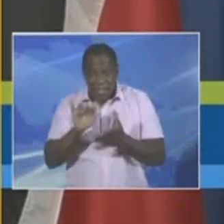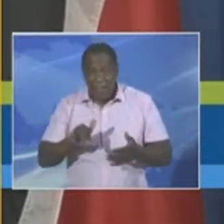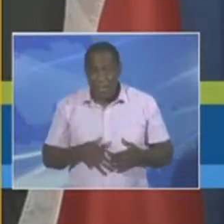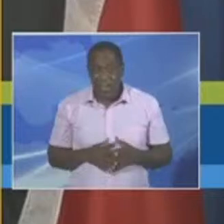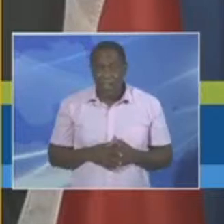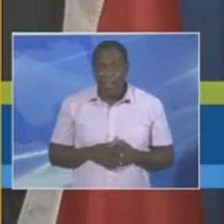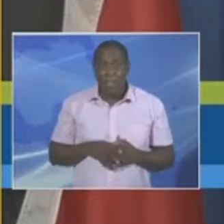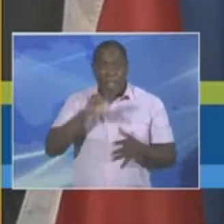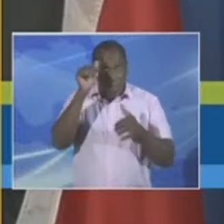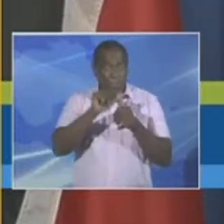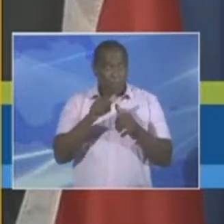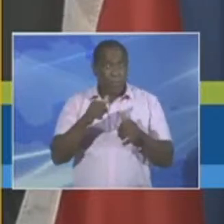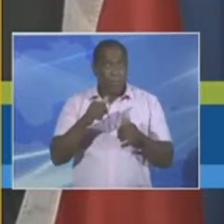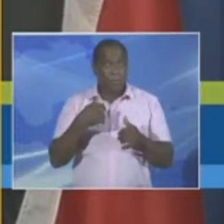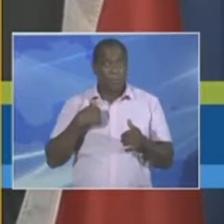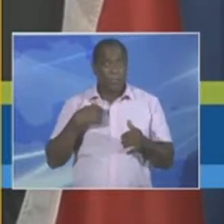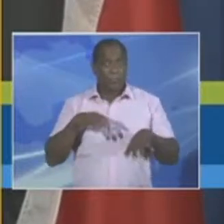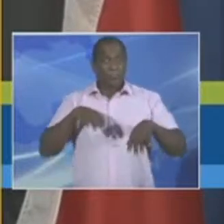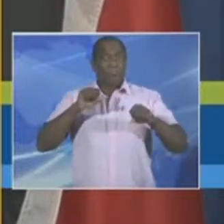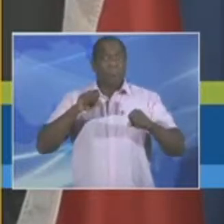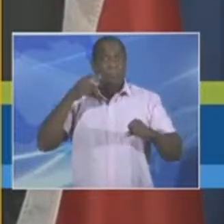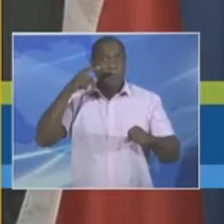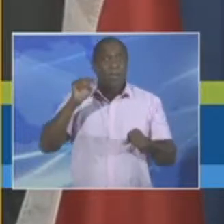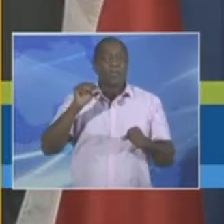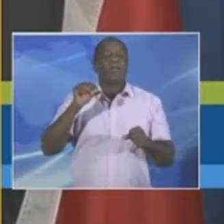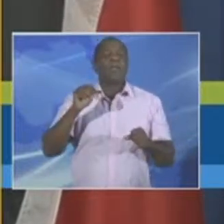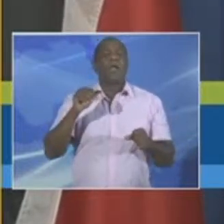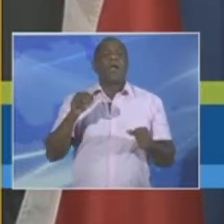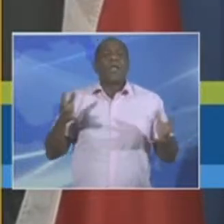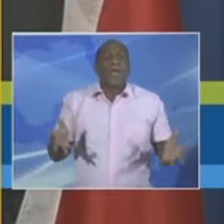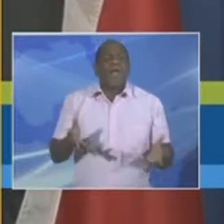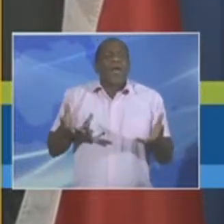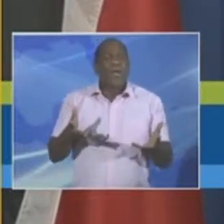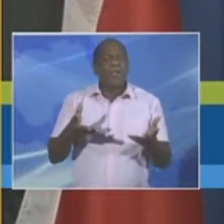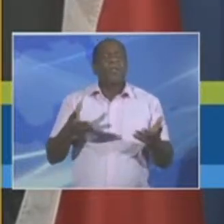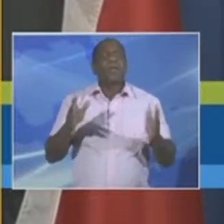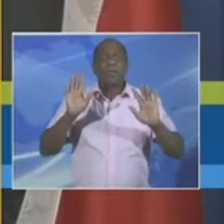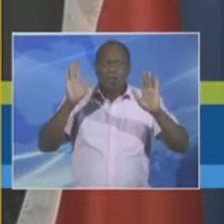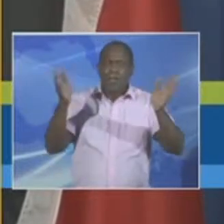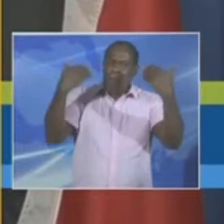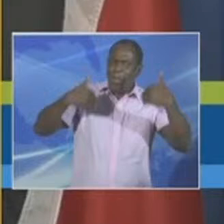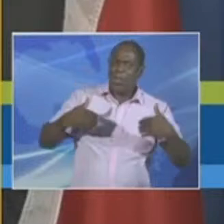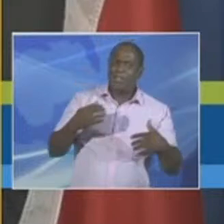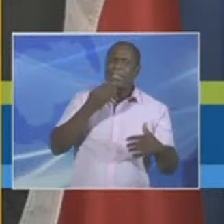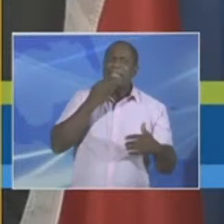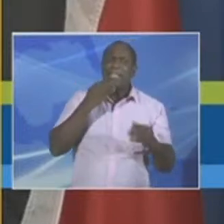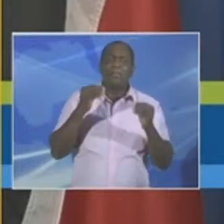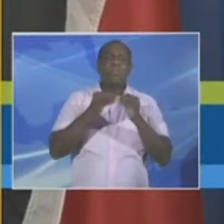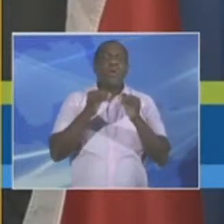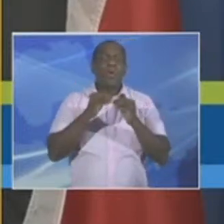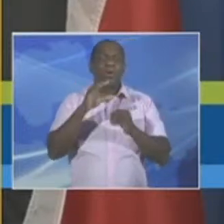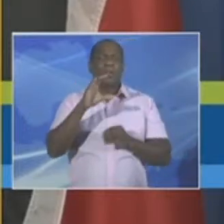more cassava. And I was wrongly criticized by some people.